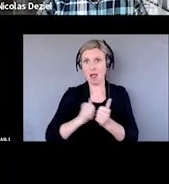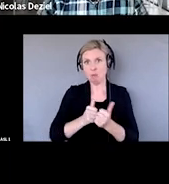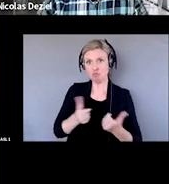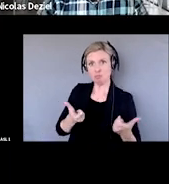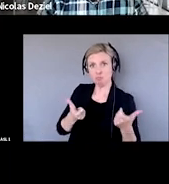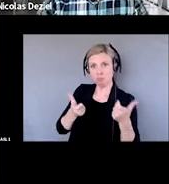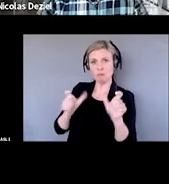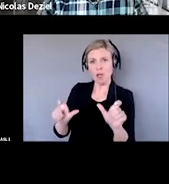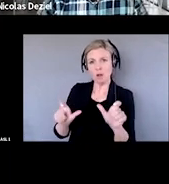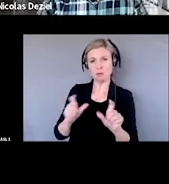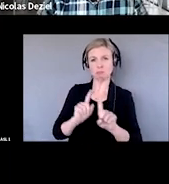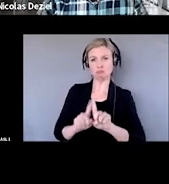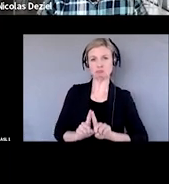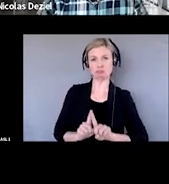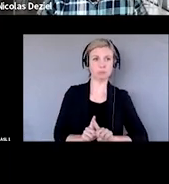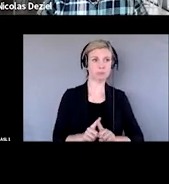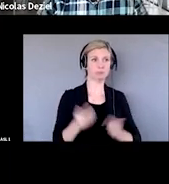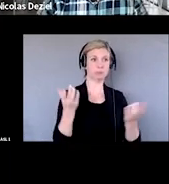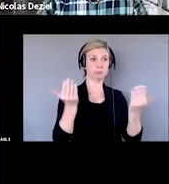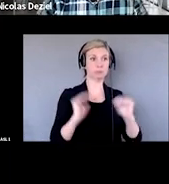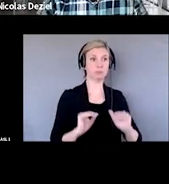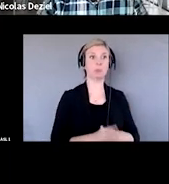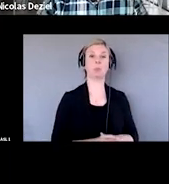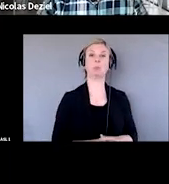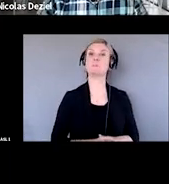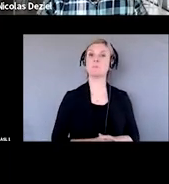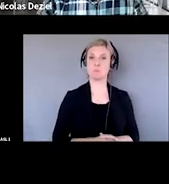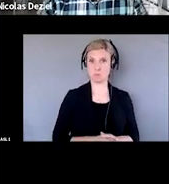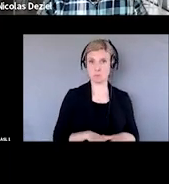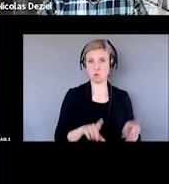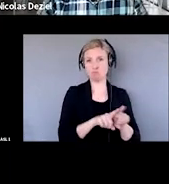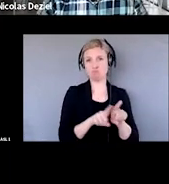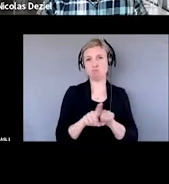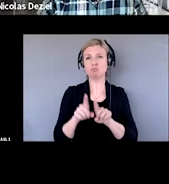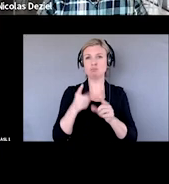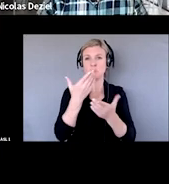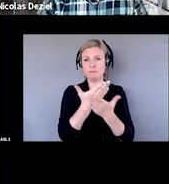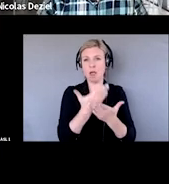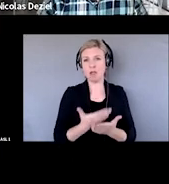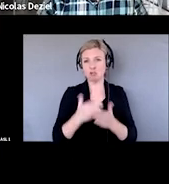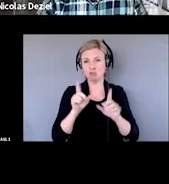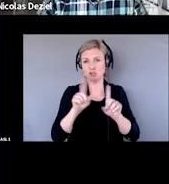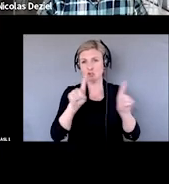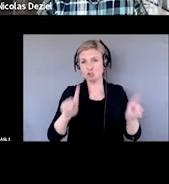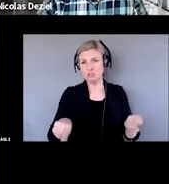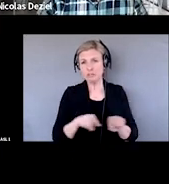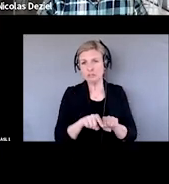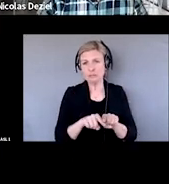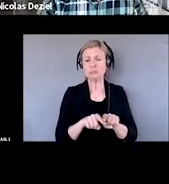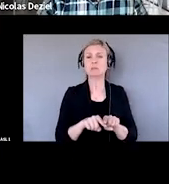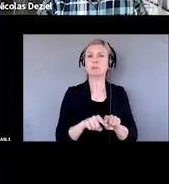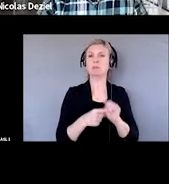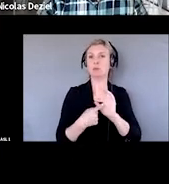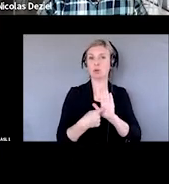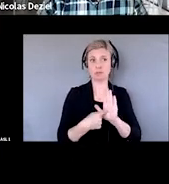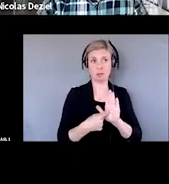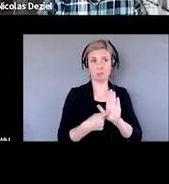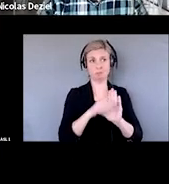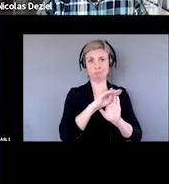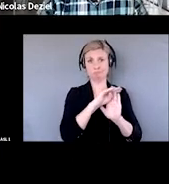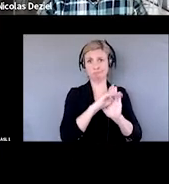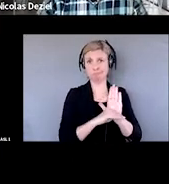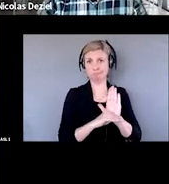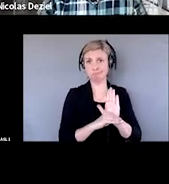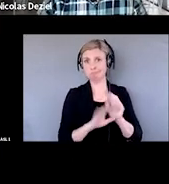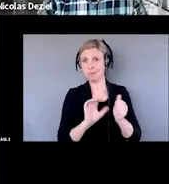We have also fact sheets on specific topics. So hiring an IP professional, right? So as I said, I cannot provide